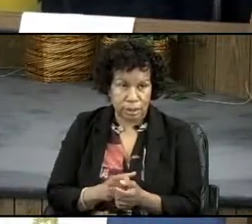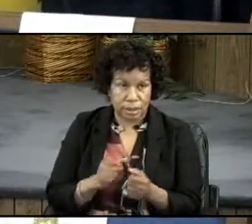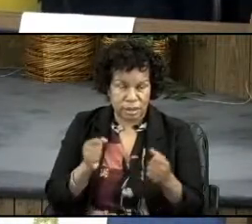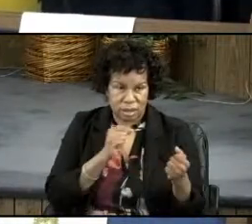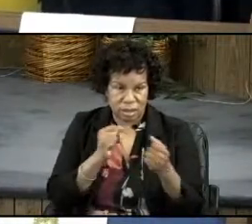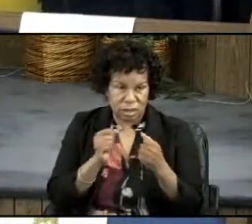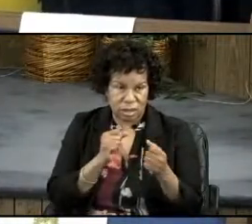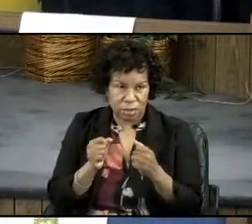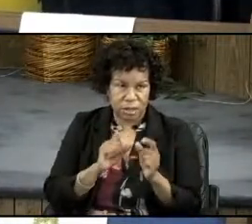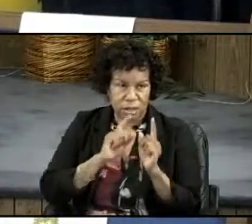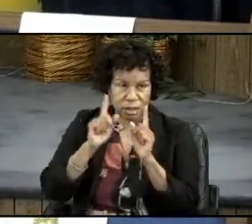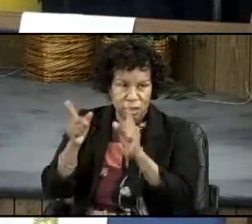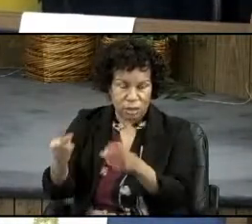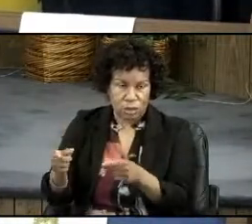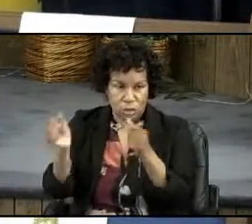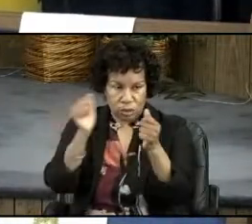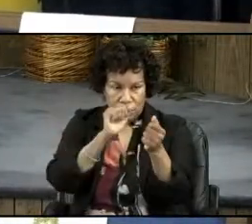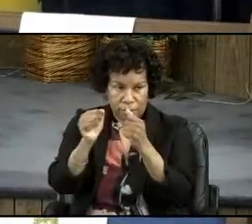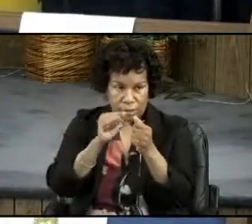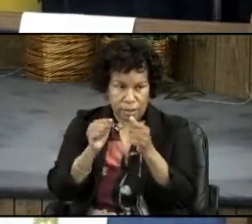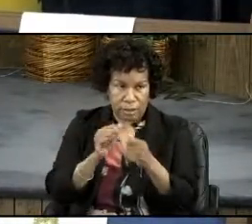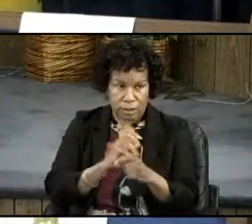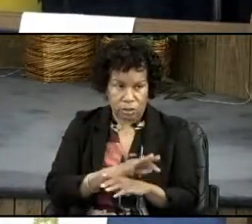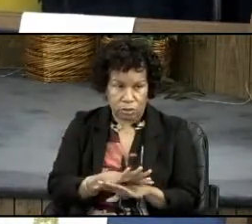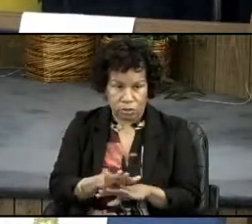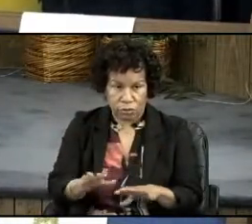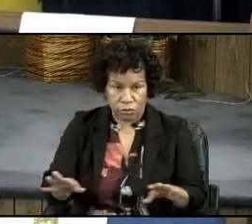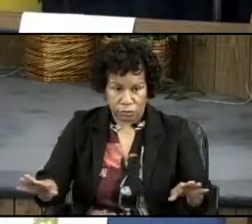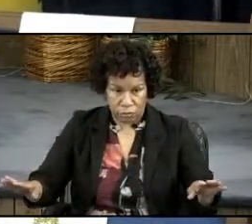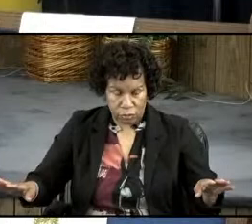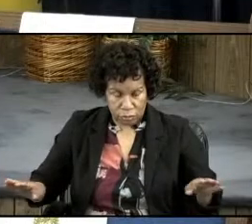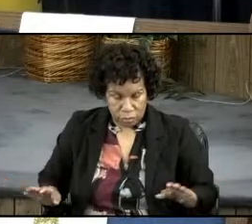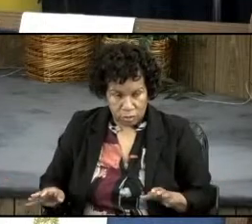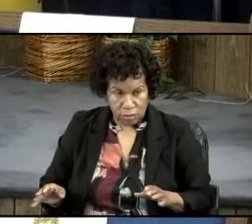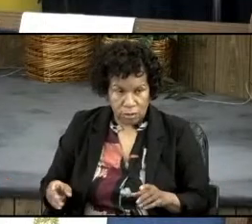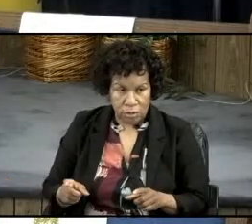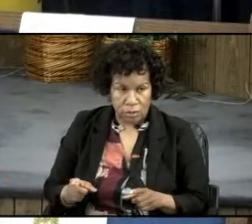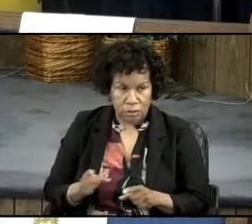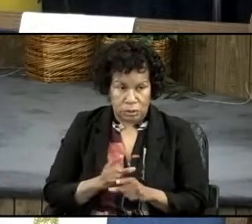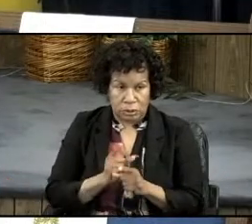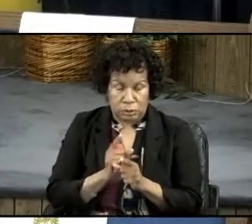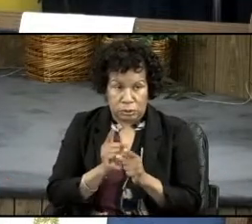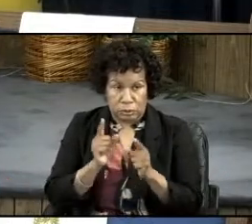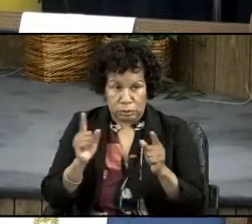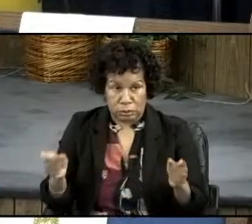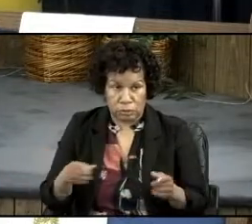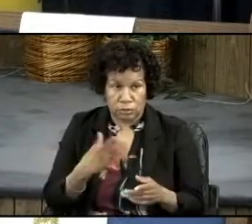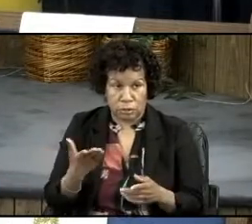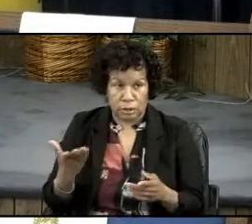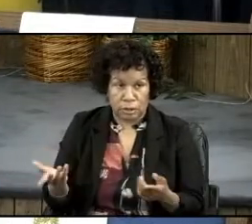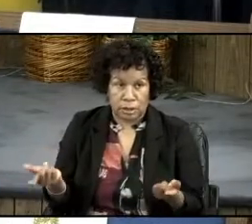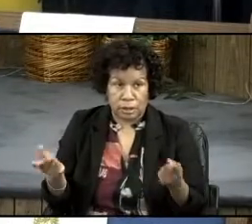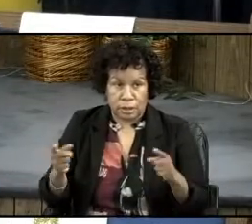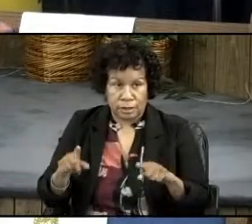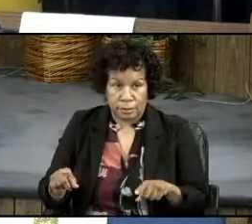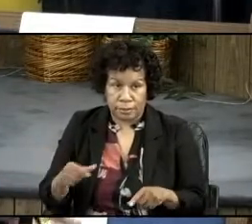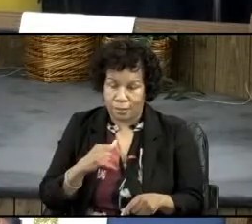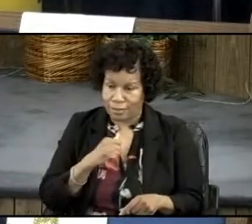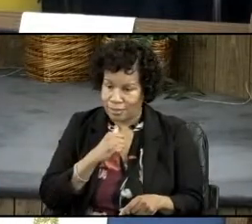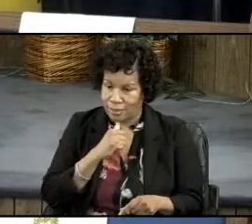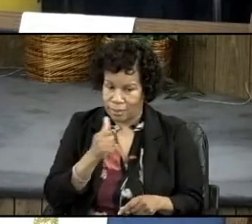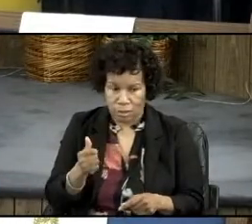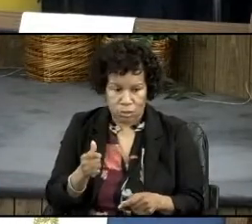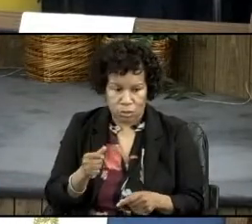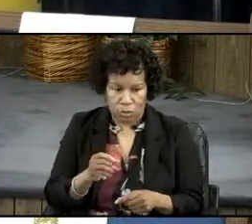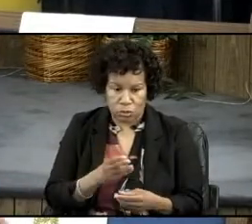battlefield. However, when you get to this battle, there's some different things going on. First of all, there's not a